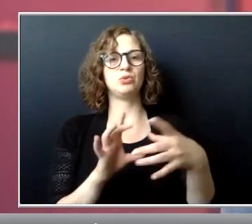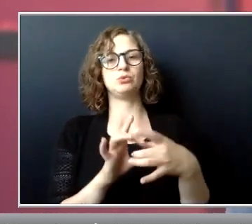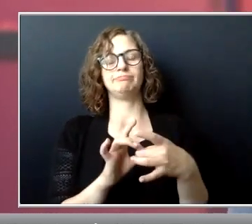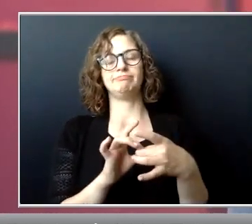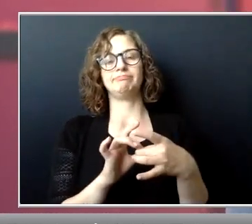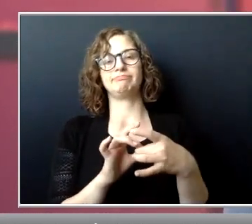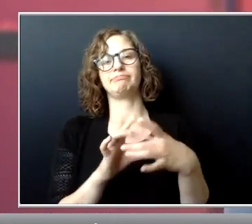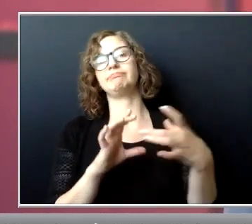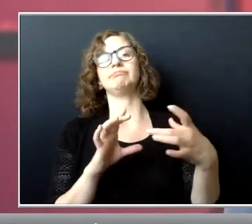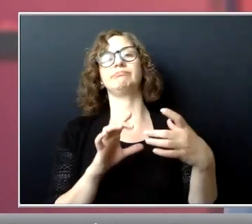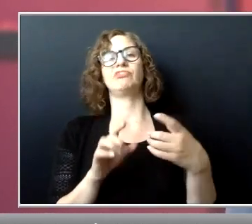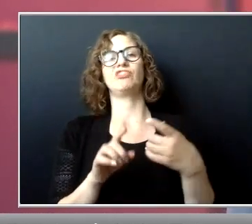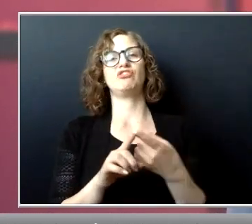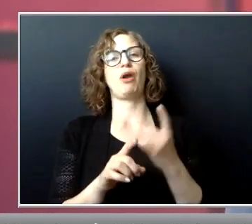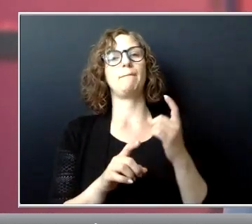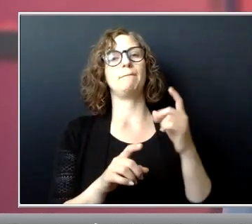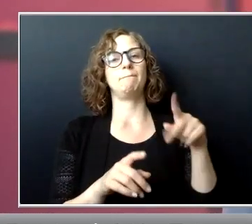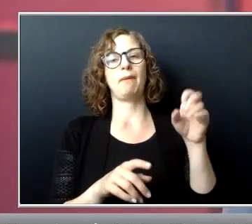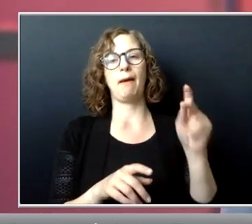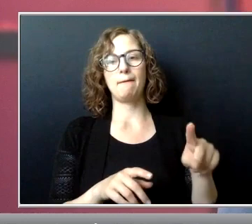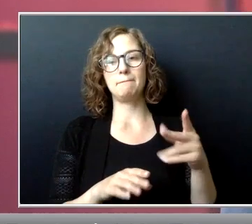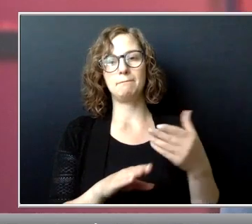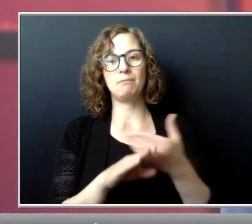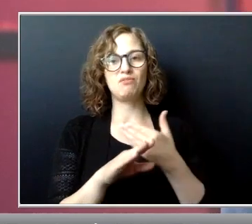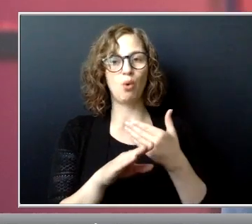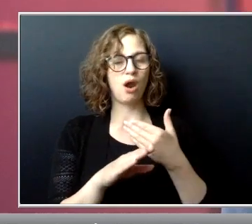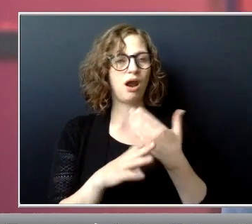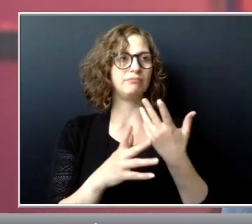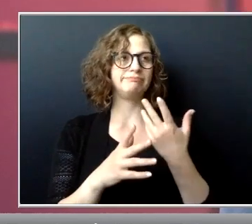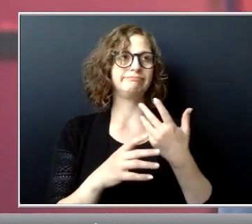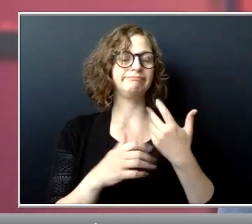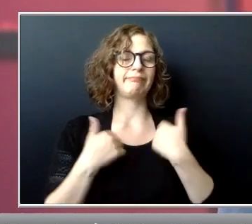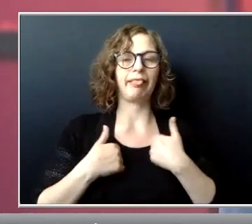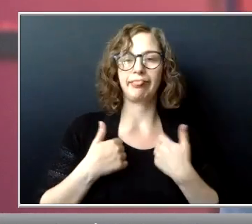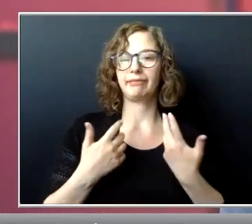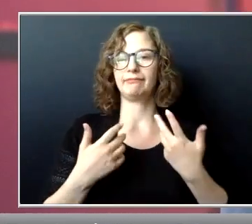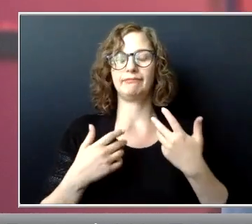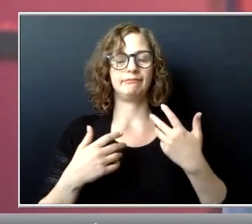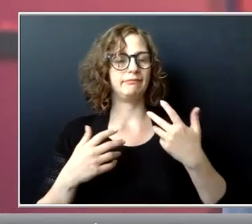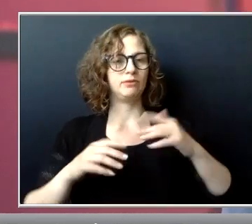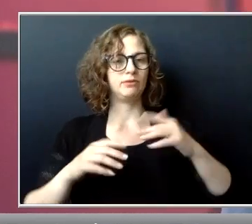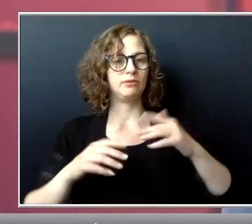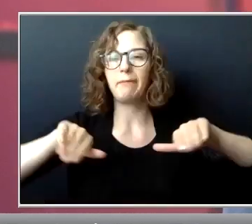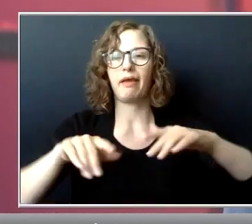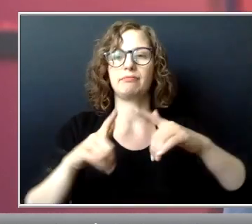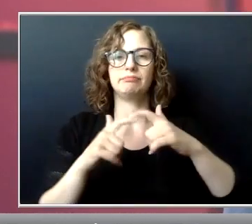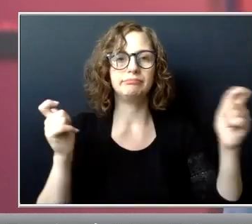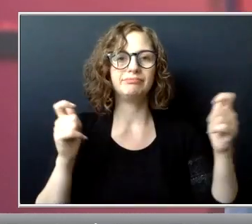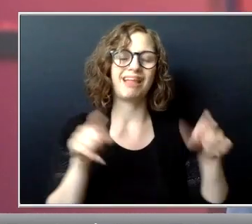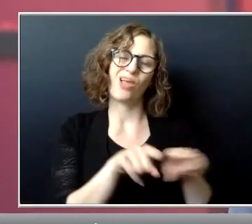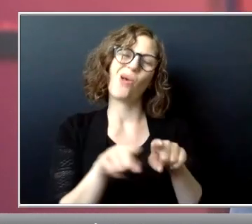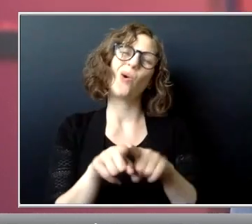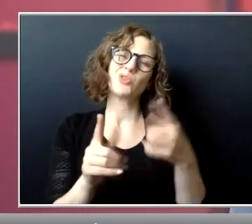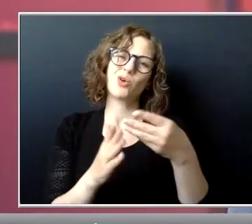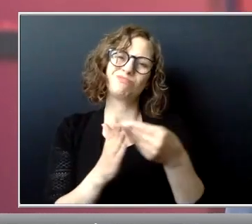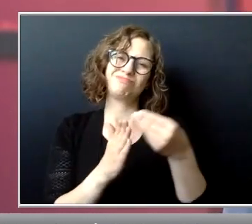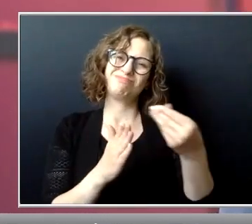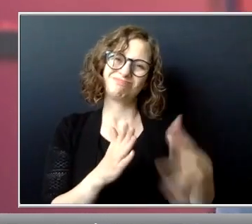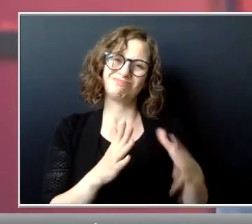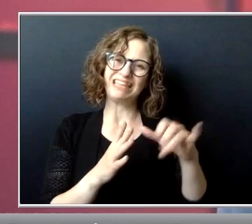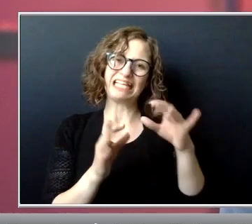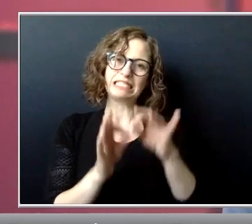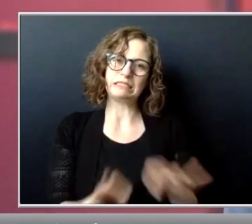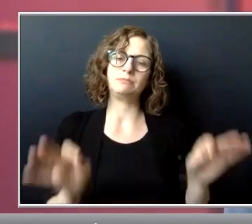pump before you go into water in some instances, as well as there is the cost component that's very important to discuss as